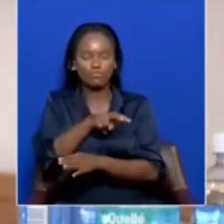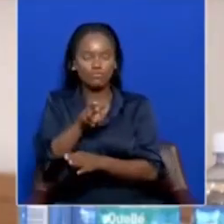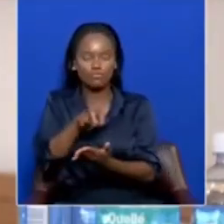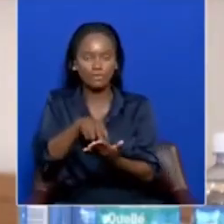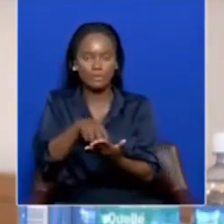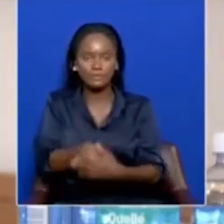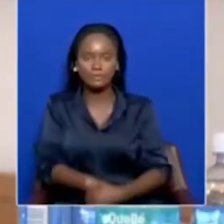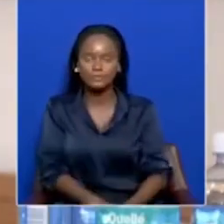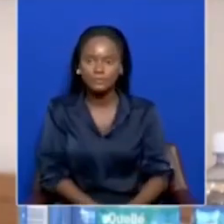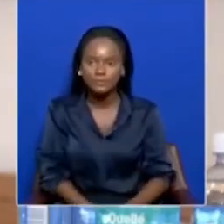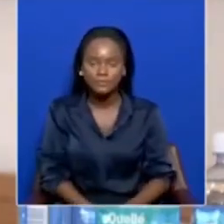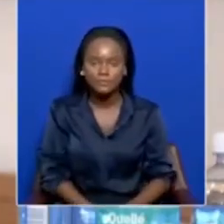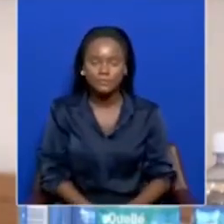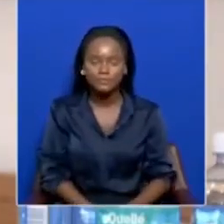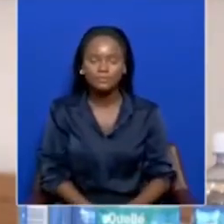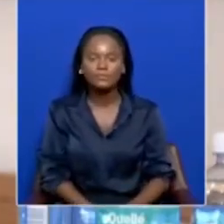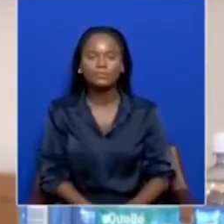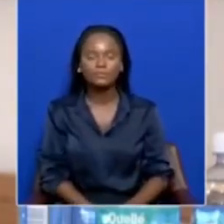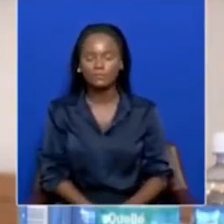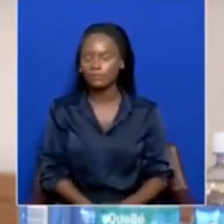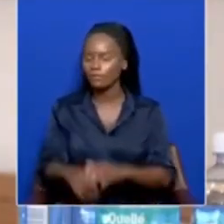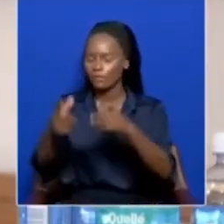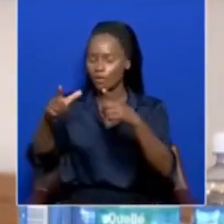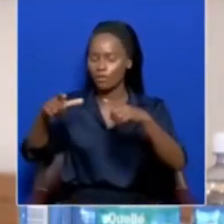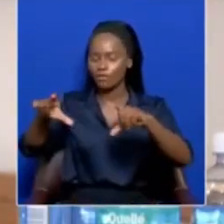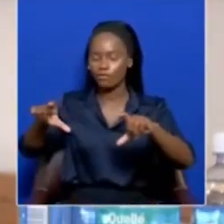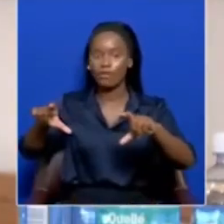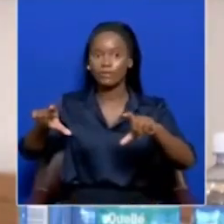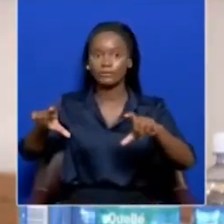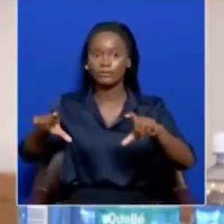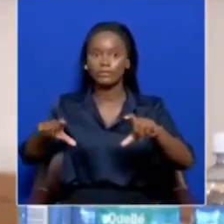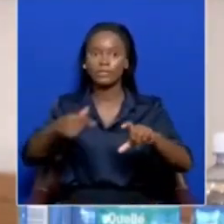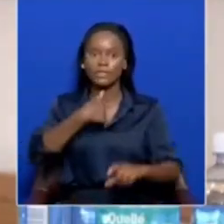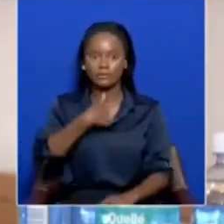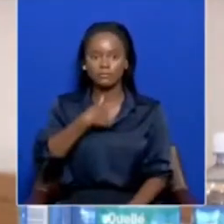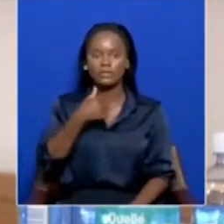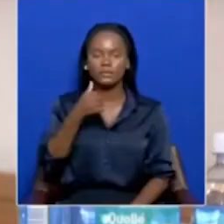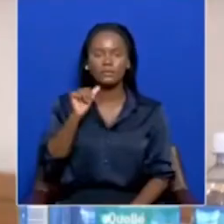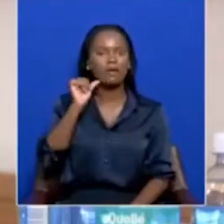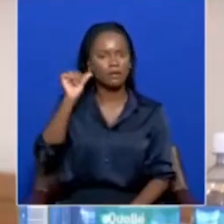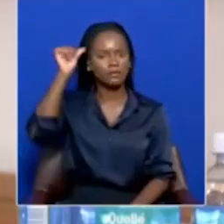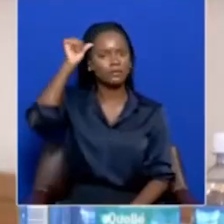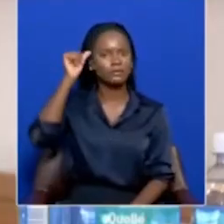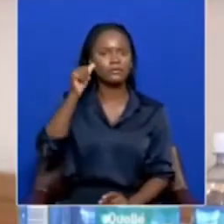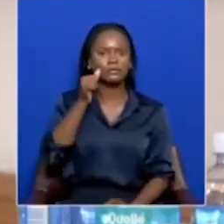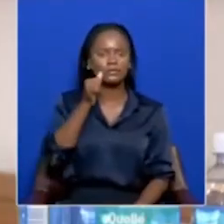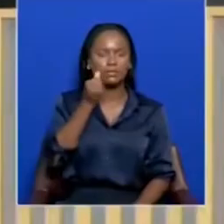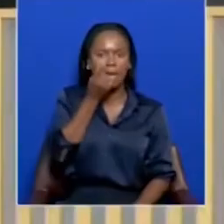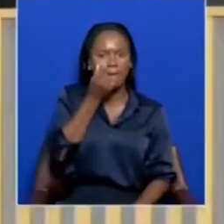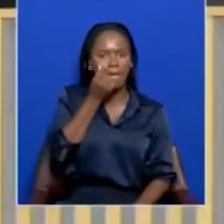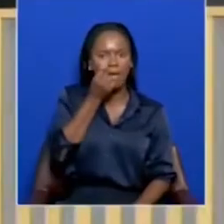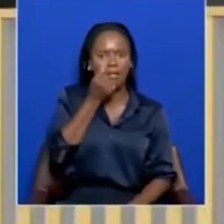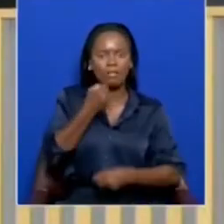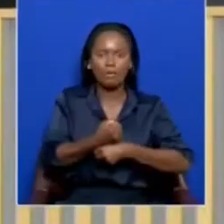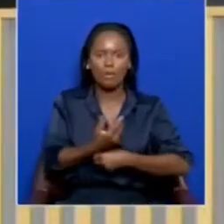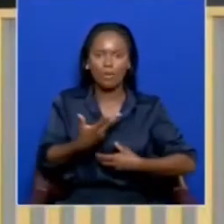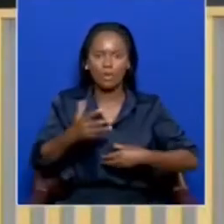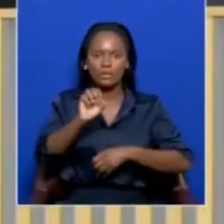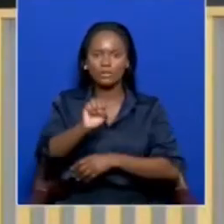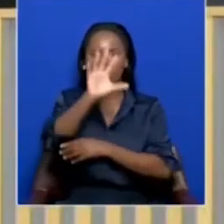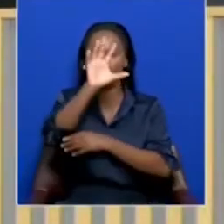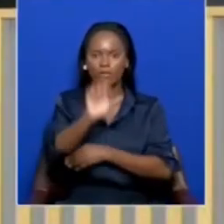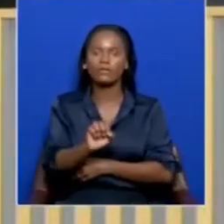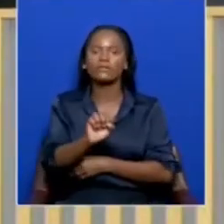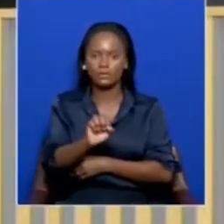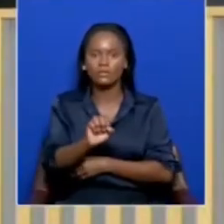Paragraph 1 reads as follows. I am an adult male constable in the South African Body Service attached to Crime Intelligence in